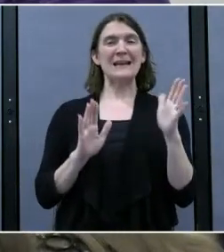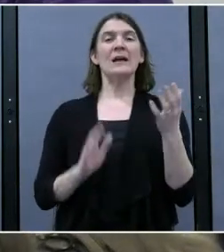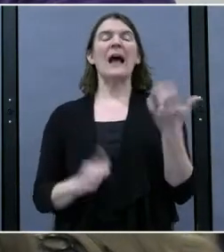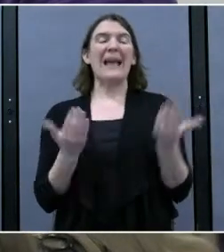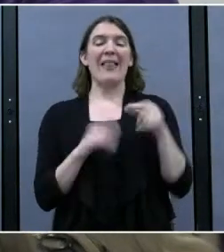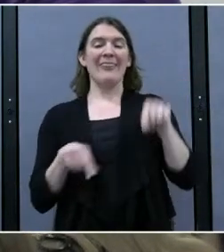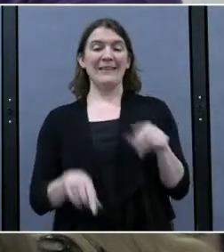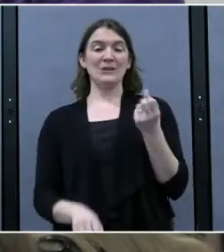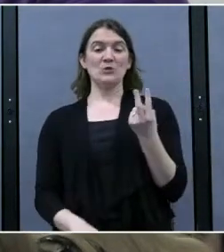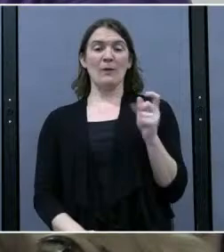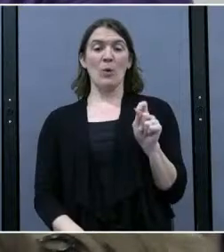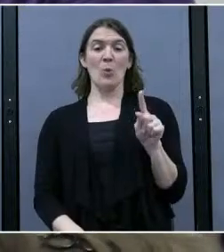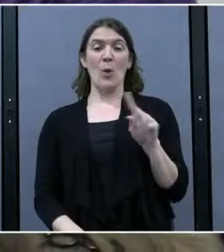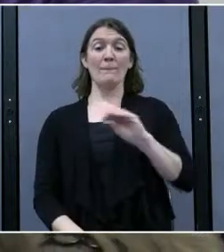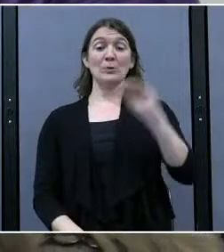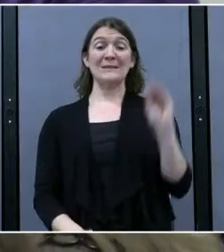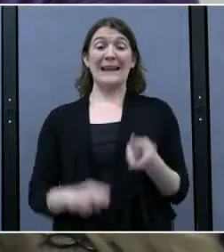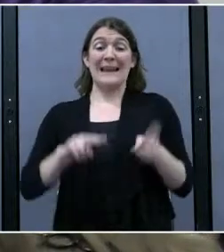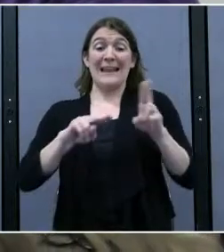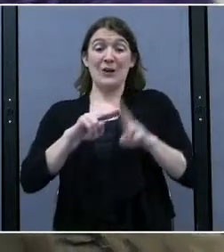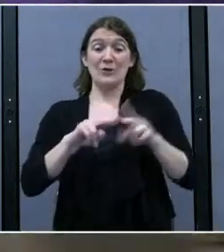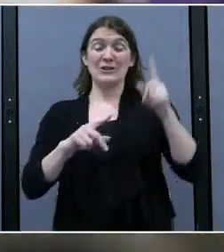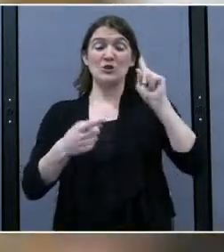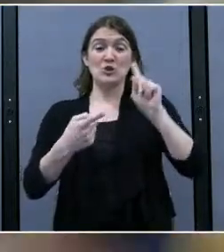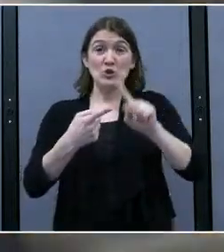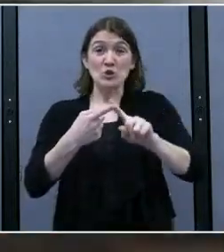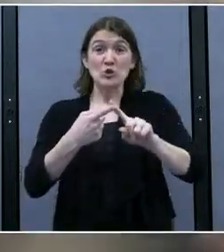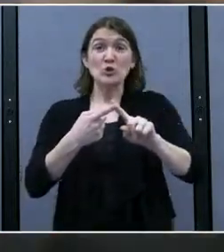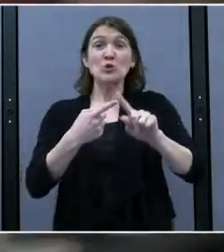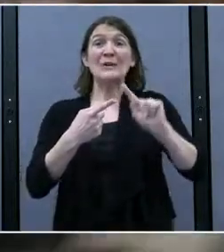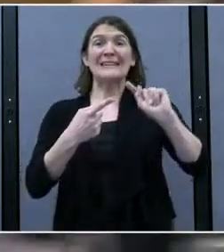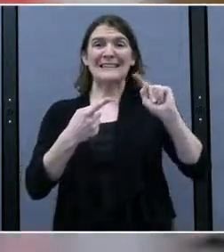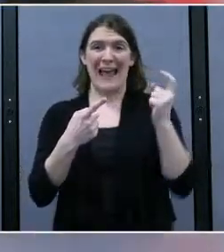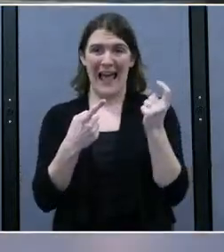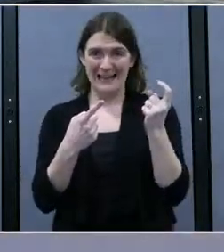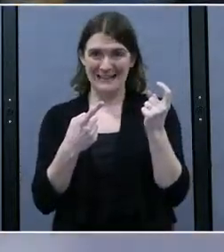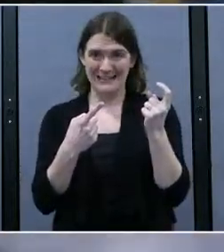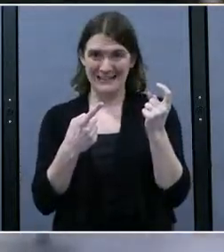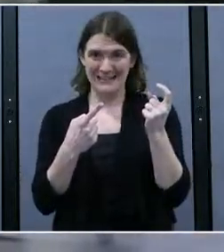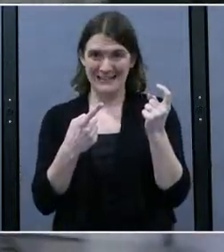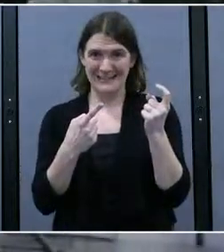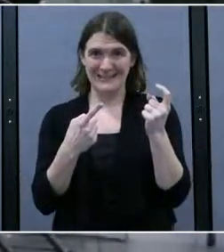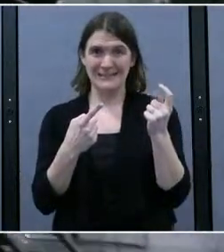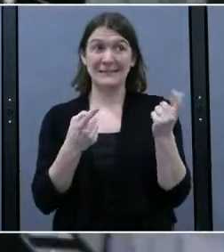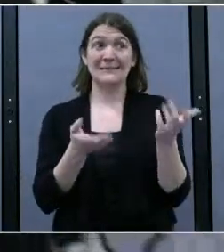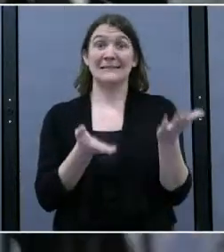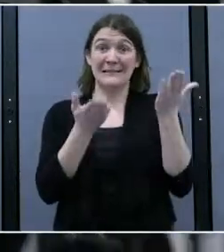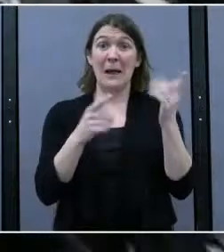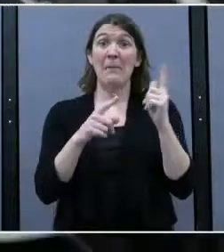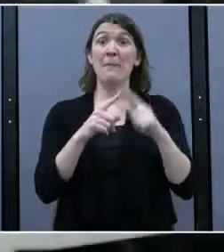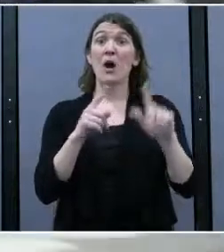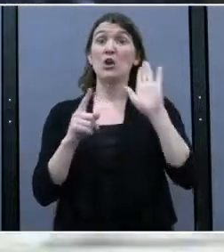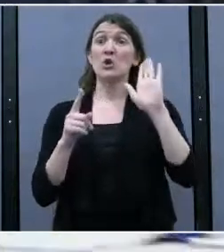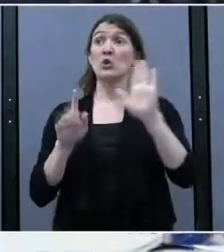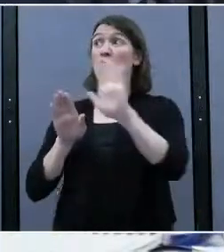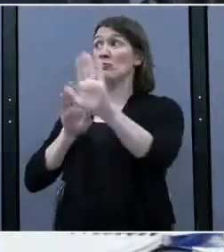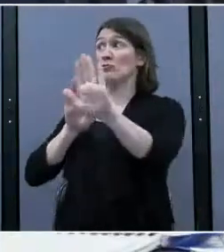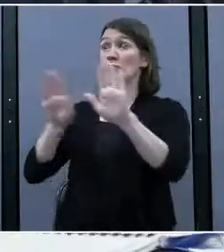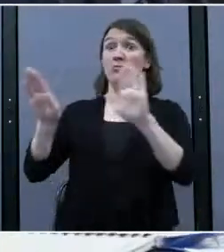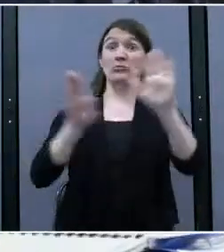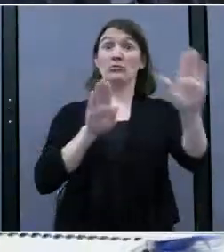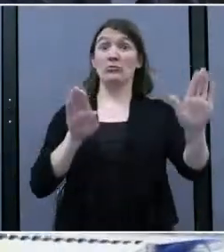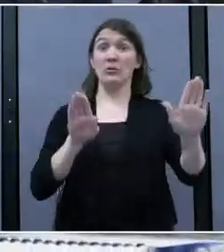12.1% increase to the amount of property taxes that we need to raise. Yes. But it will be felt differently by